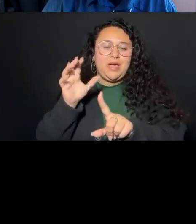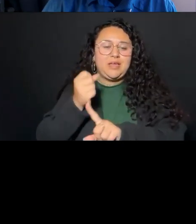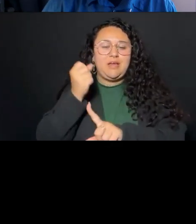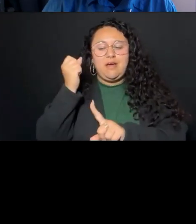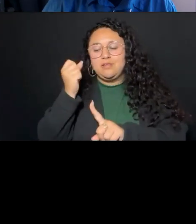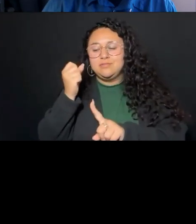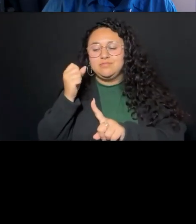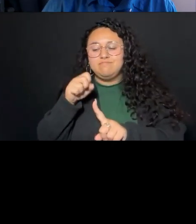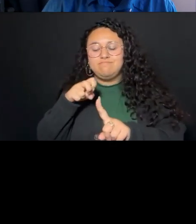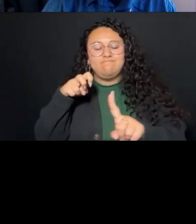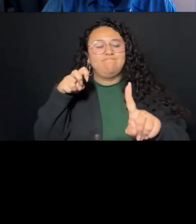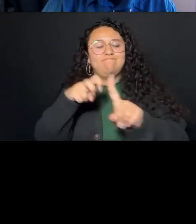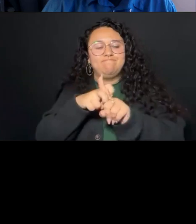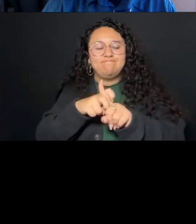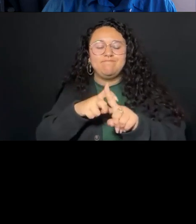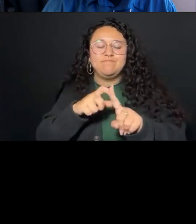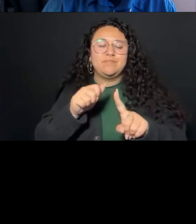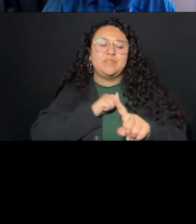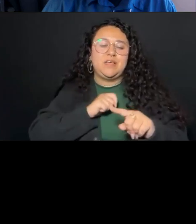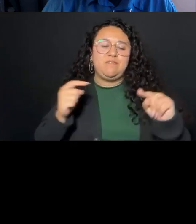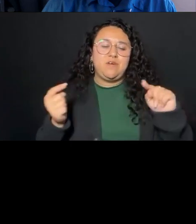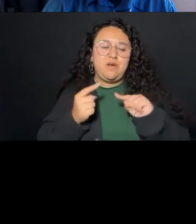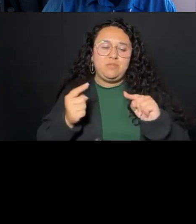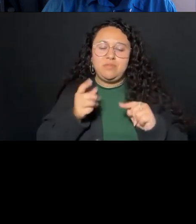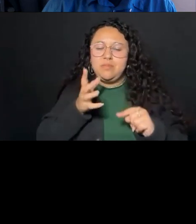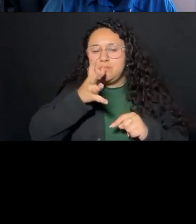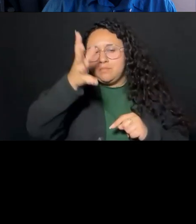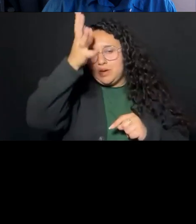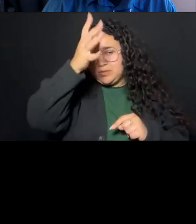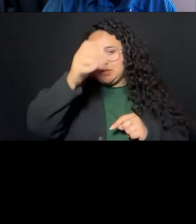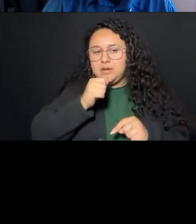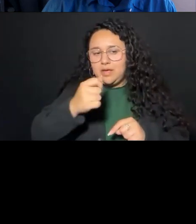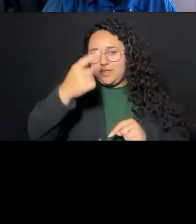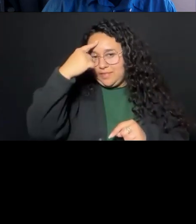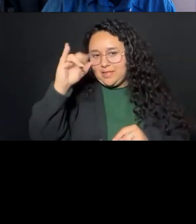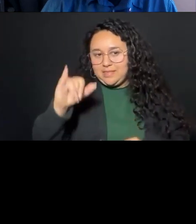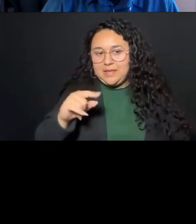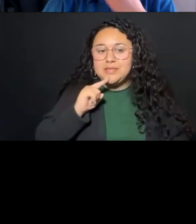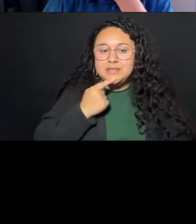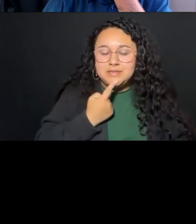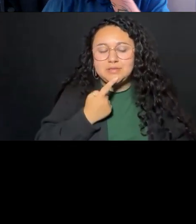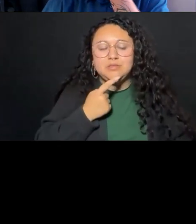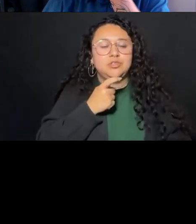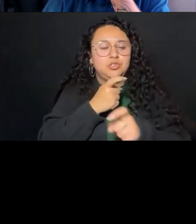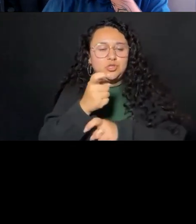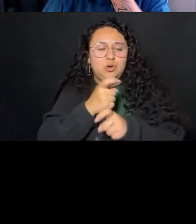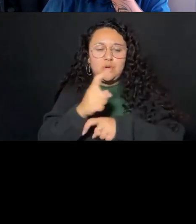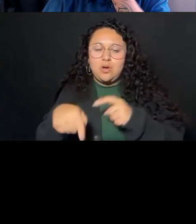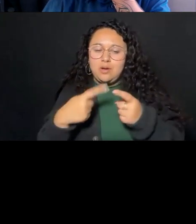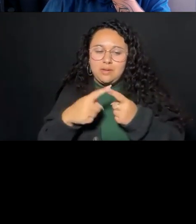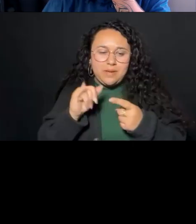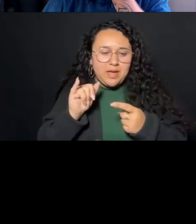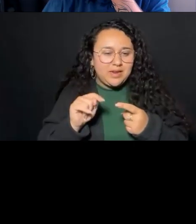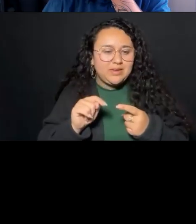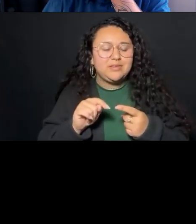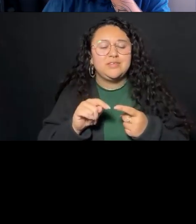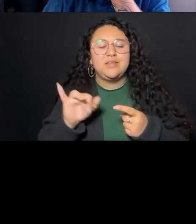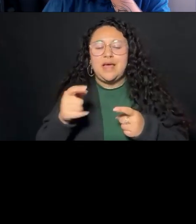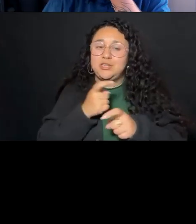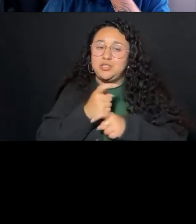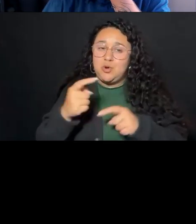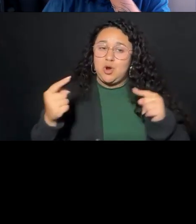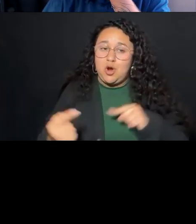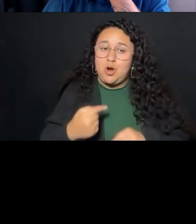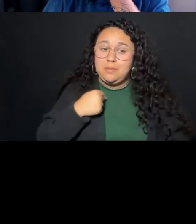self-harm story. Um, my parents did not take it seriously and decided to make jokes about it, and those jokes hurt